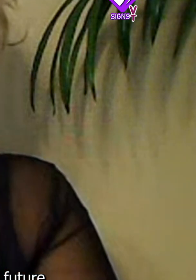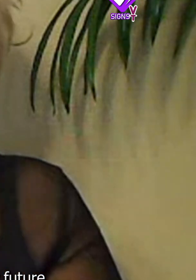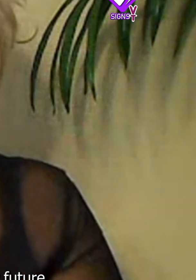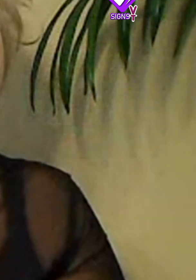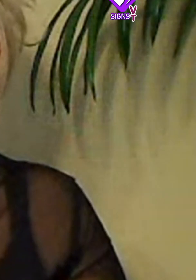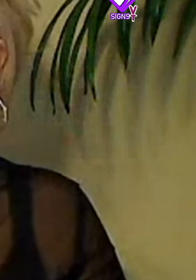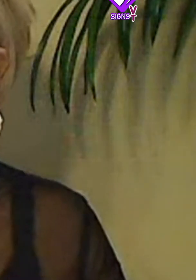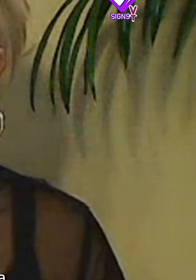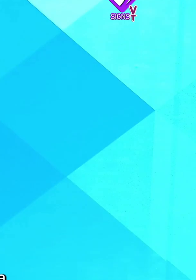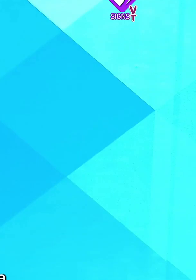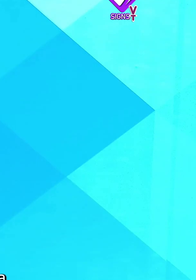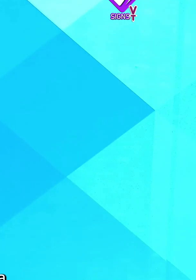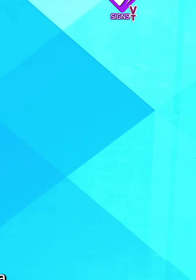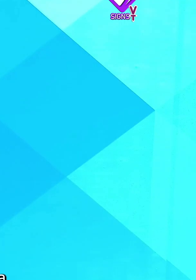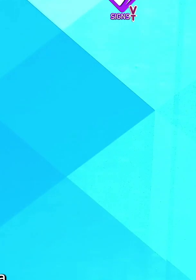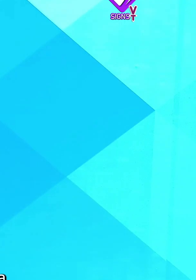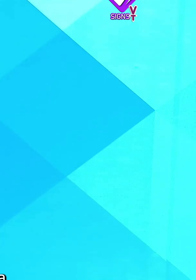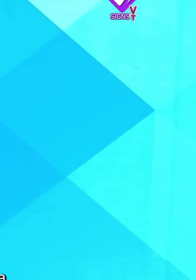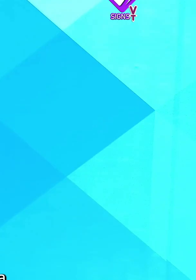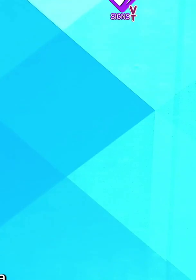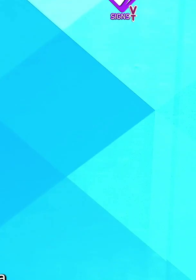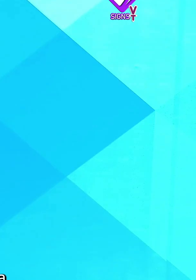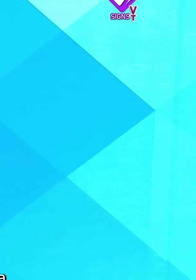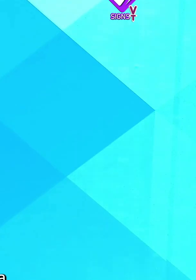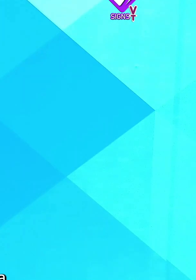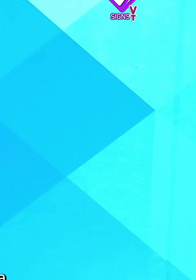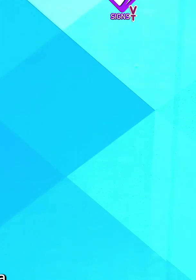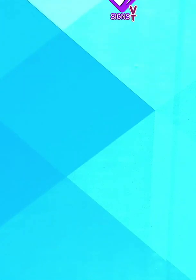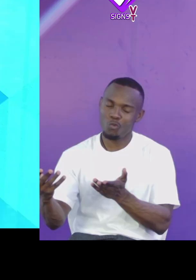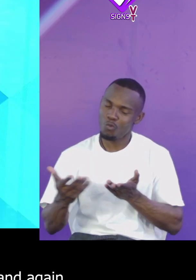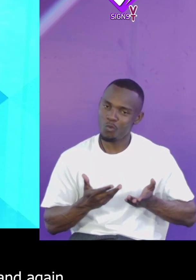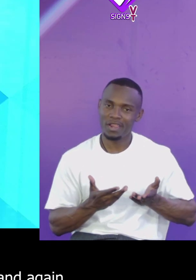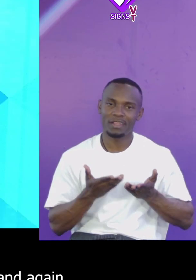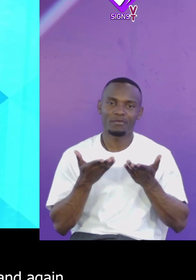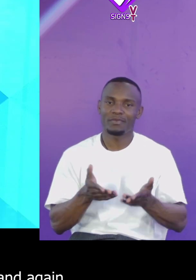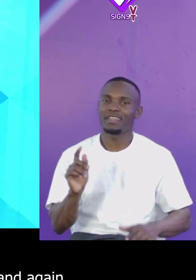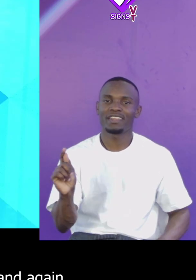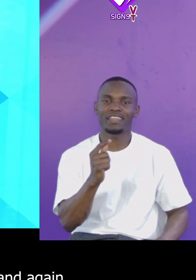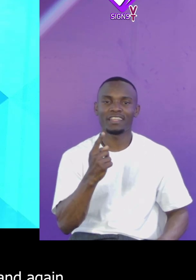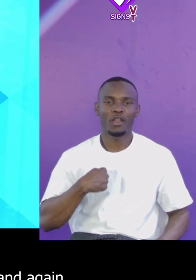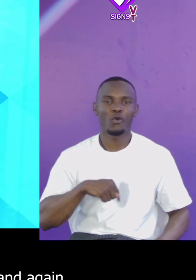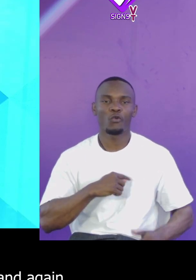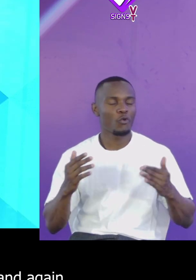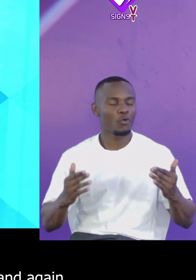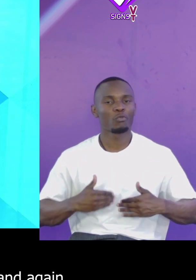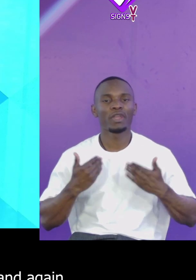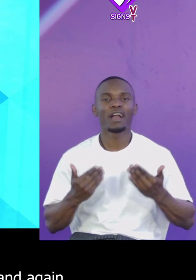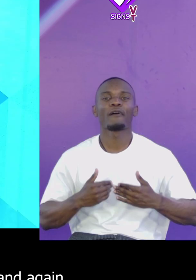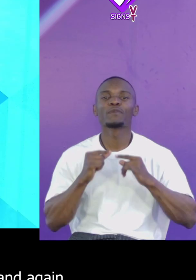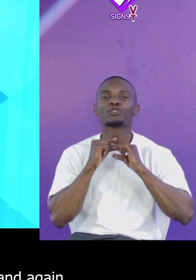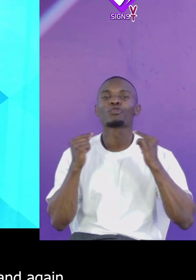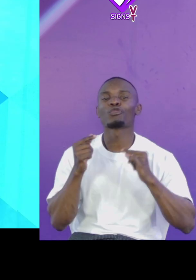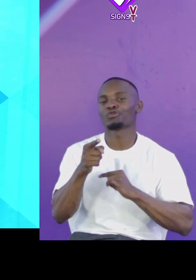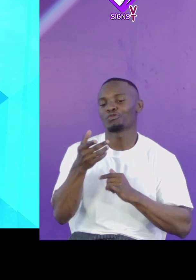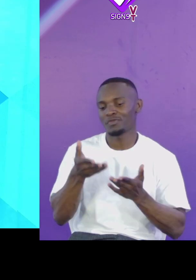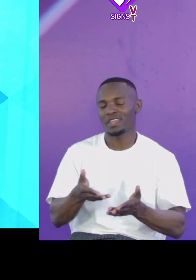near future. Can definitely. You're most welcome in Kenya, Welcome in Kenya. and we'll be happy to host you again